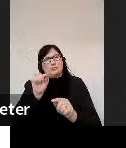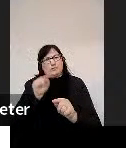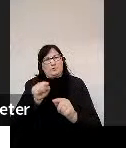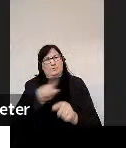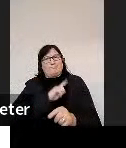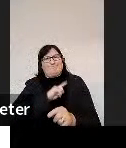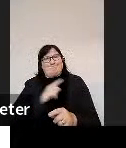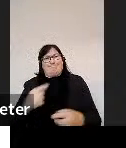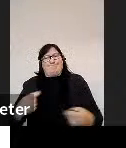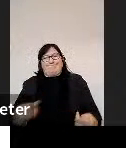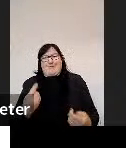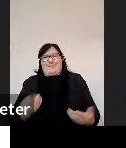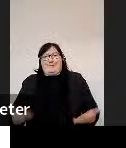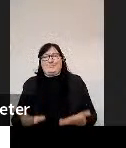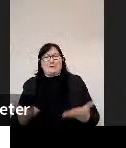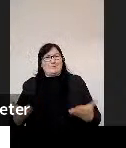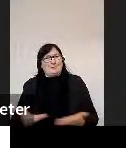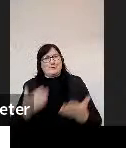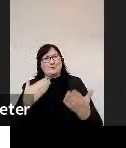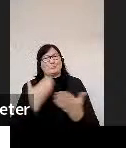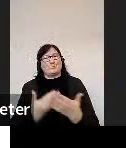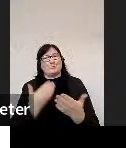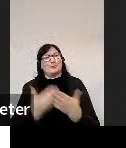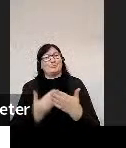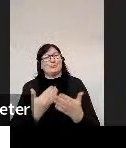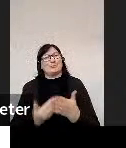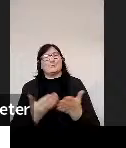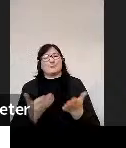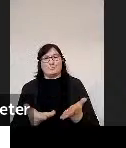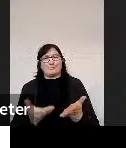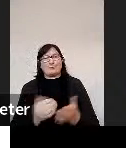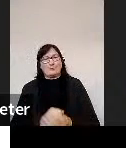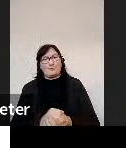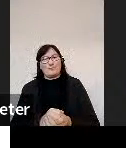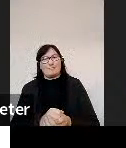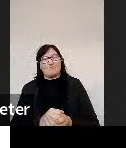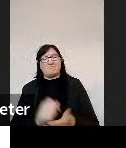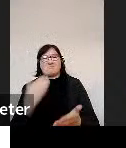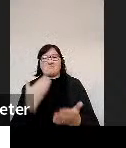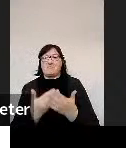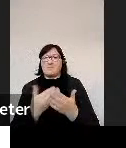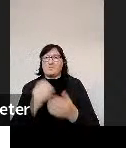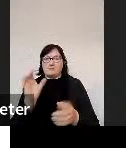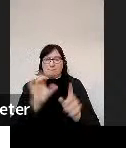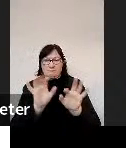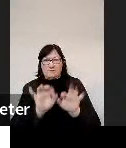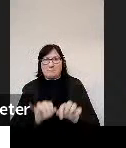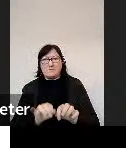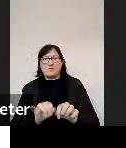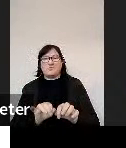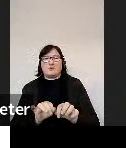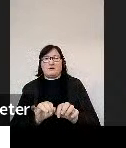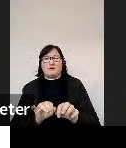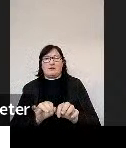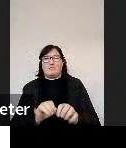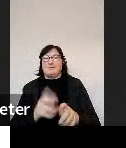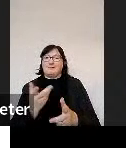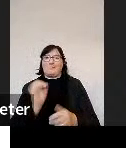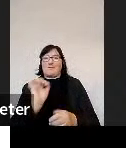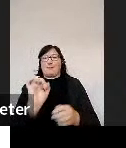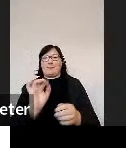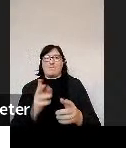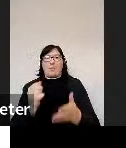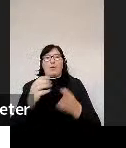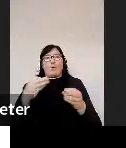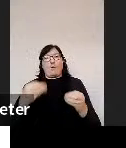digital capability. You can basically capture and submit applications from the comfort of your home or office instead